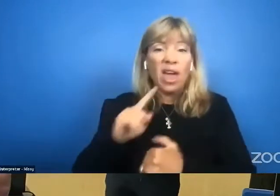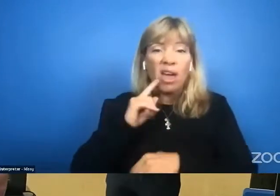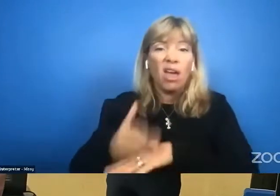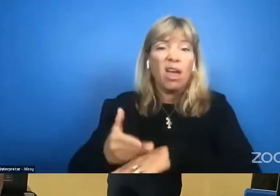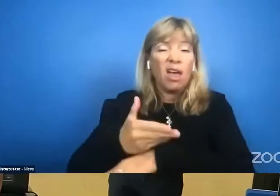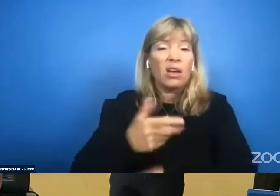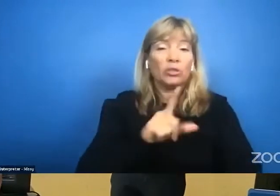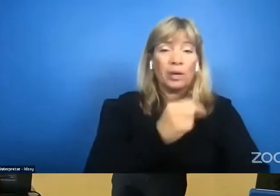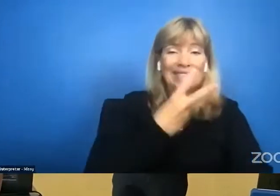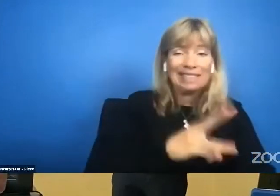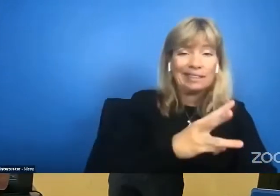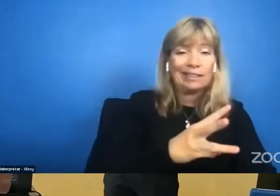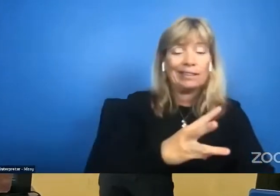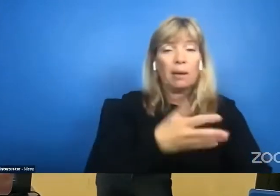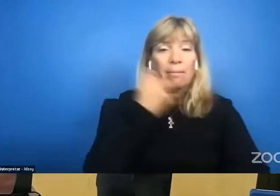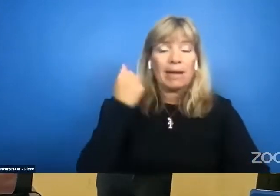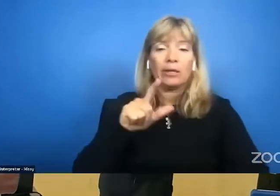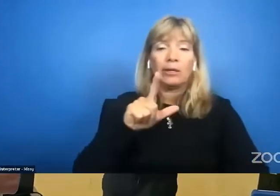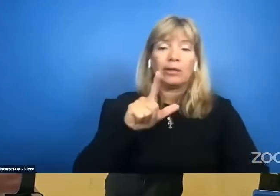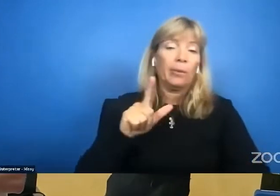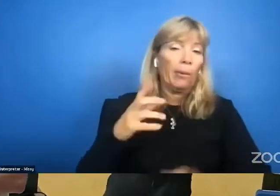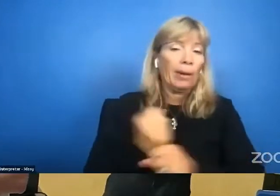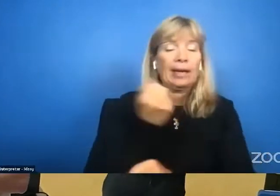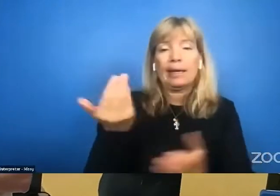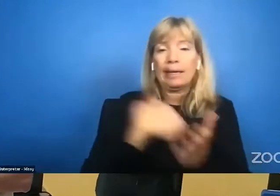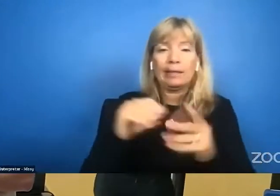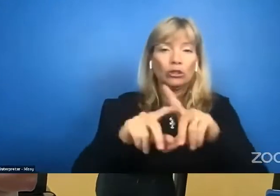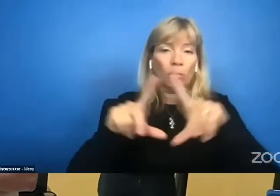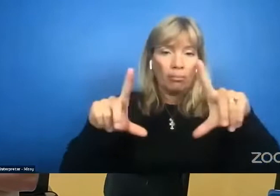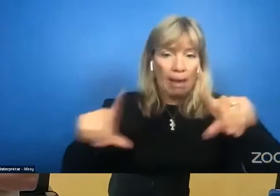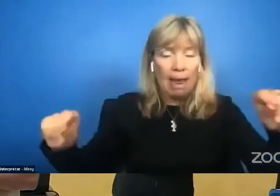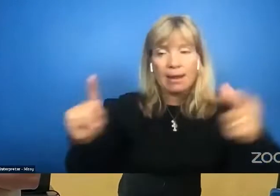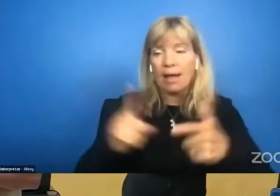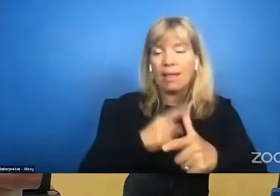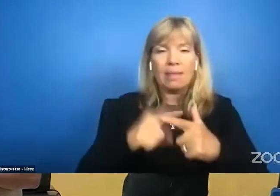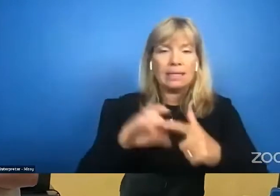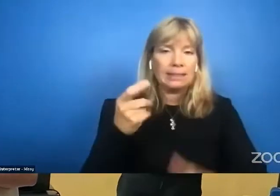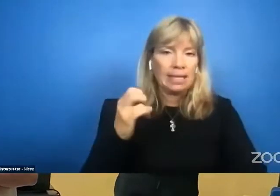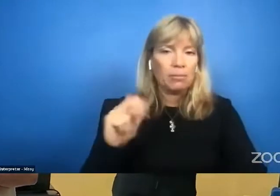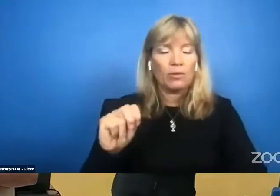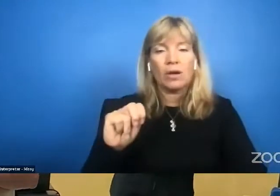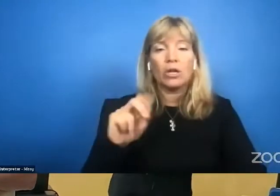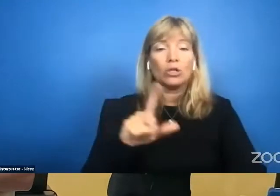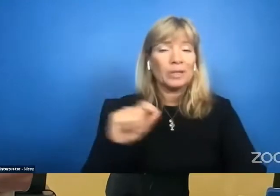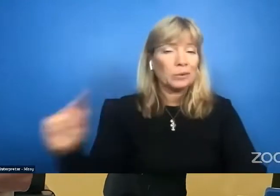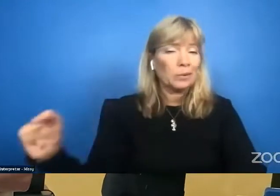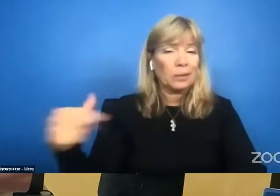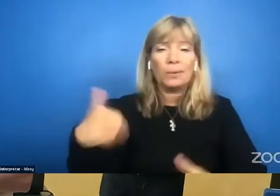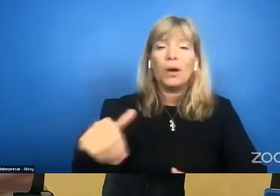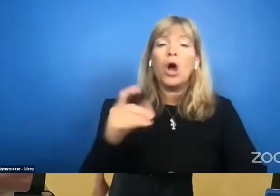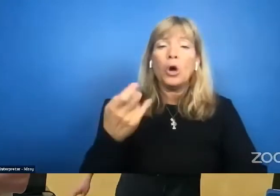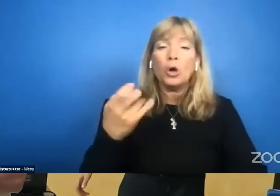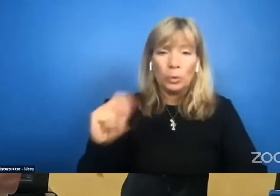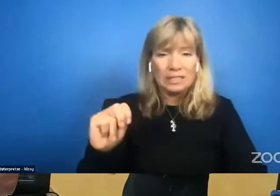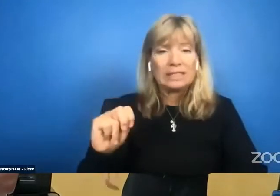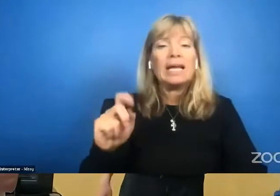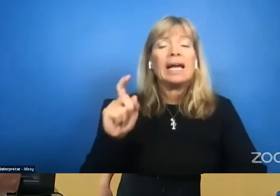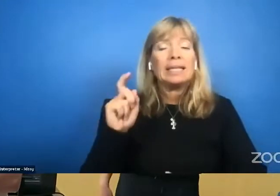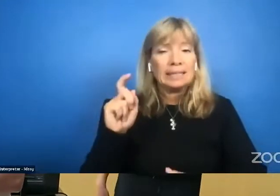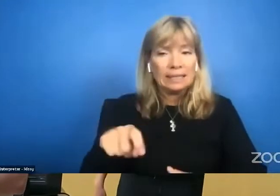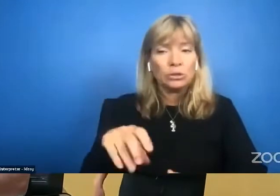in Japan, then CYBATHLON 2020. So Christian really does need to find much more speed